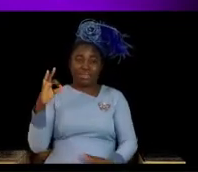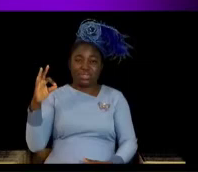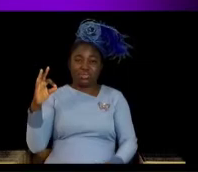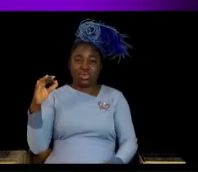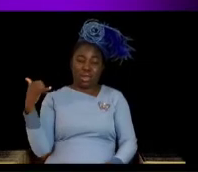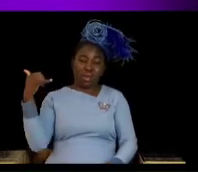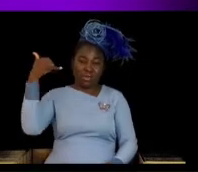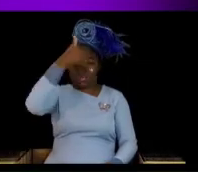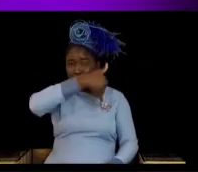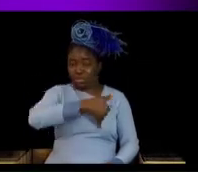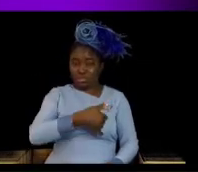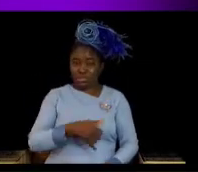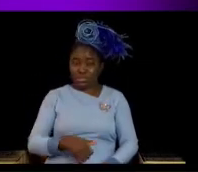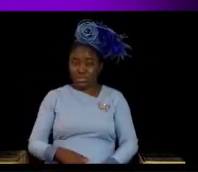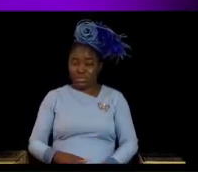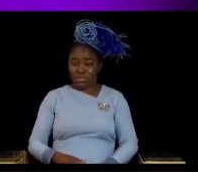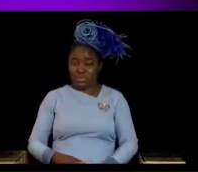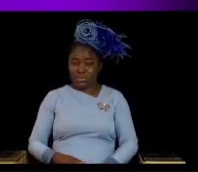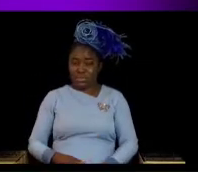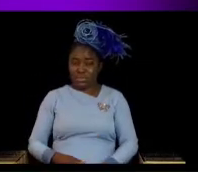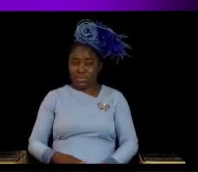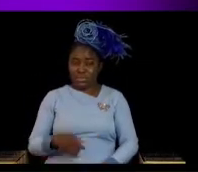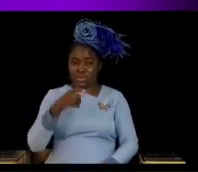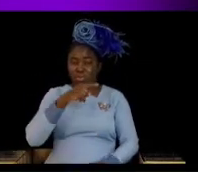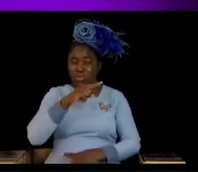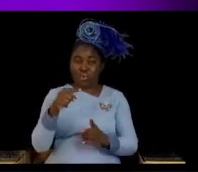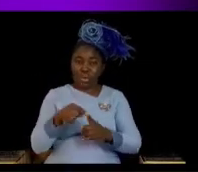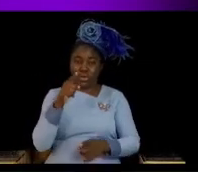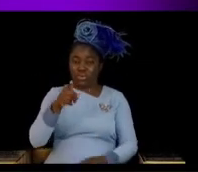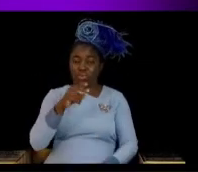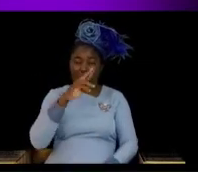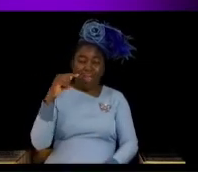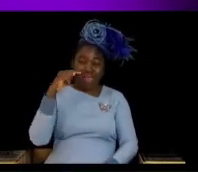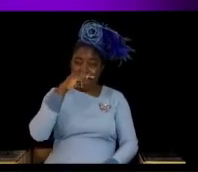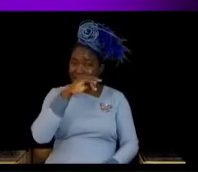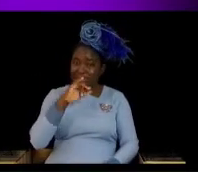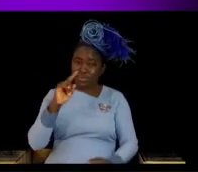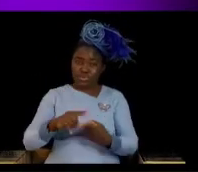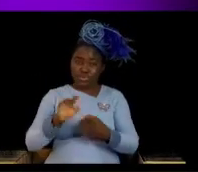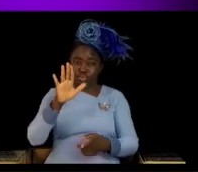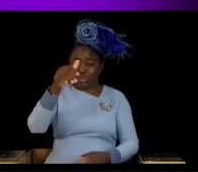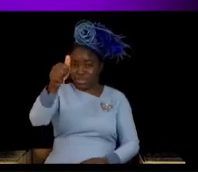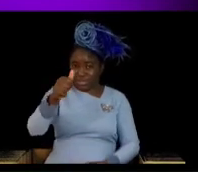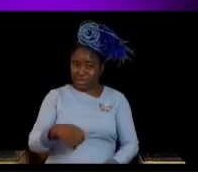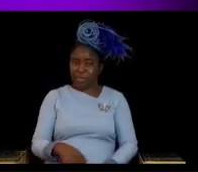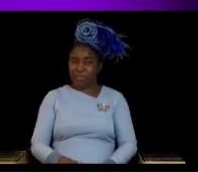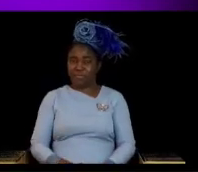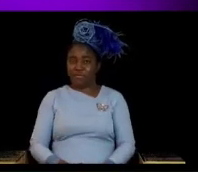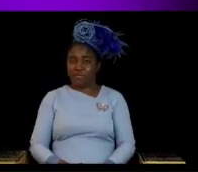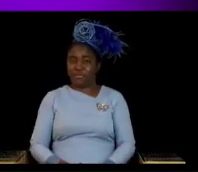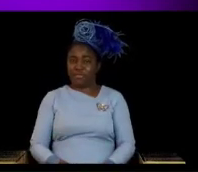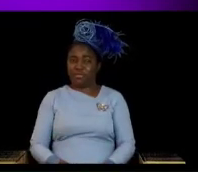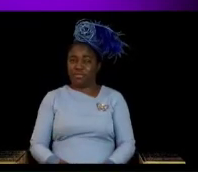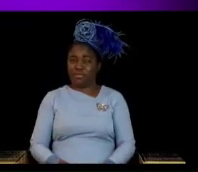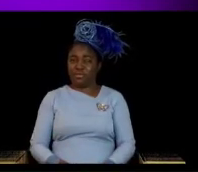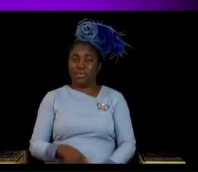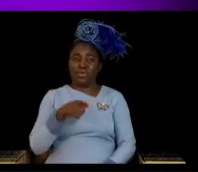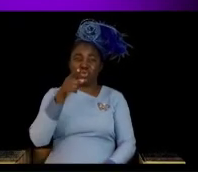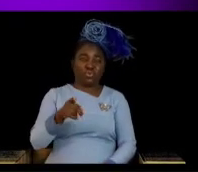dunce when you are lying to yourself. You are a